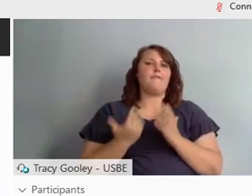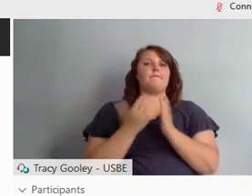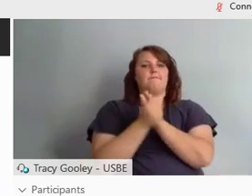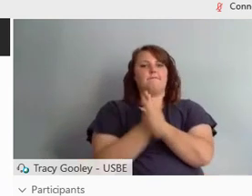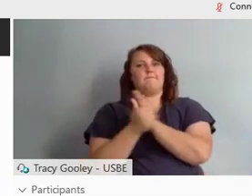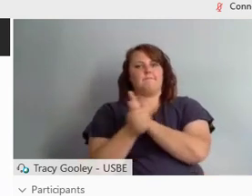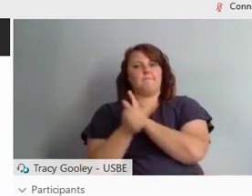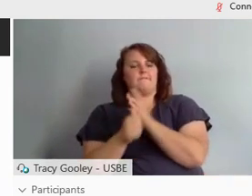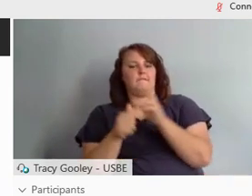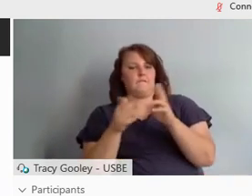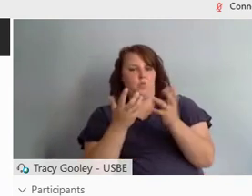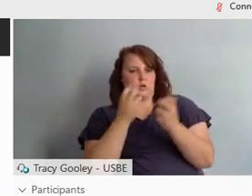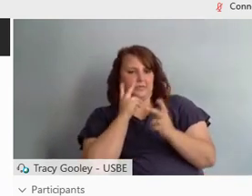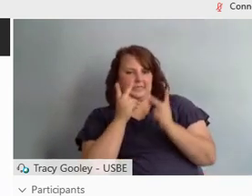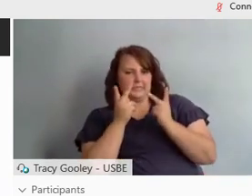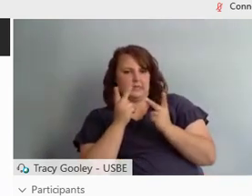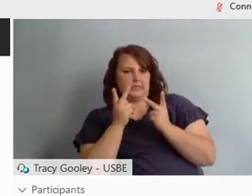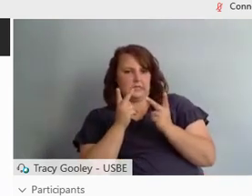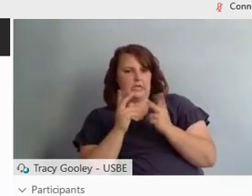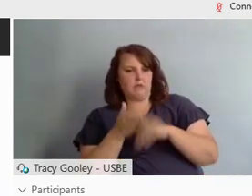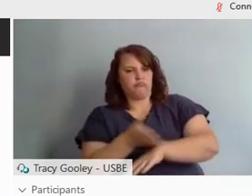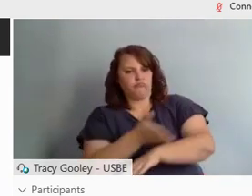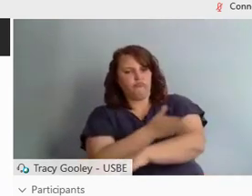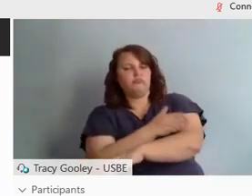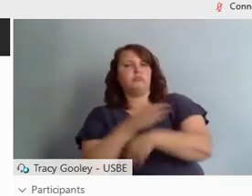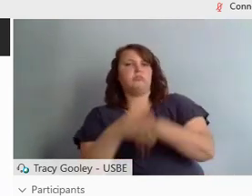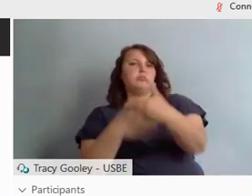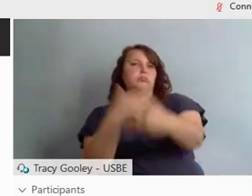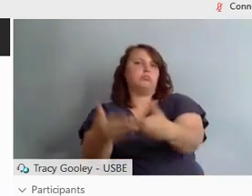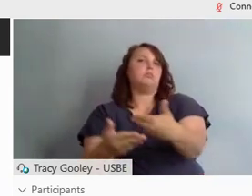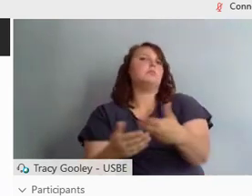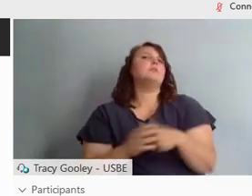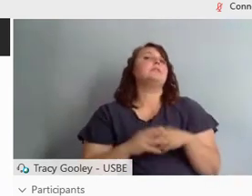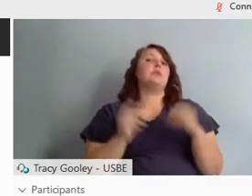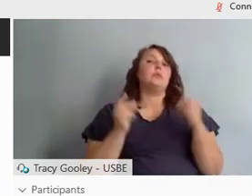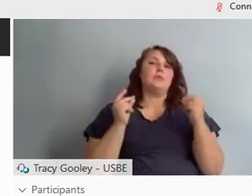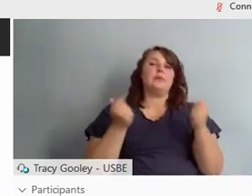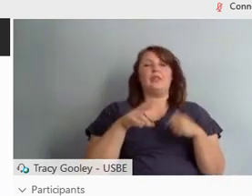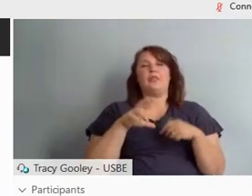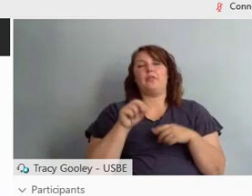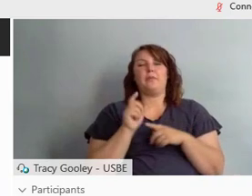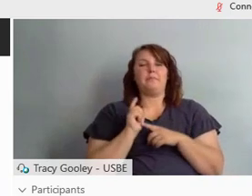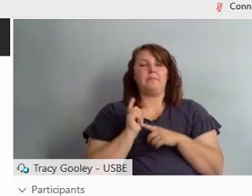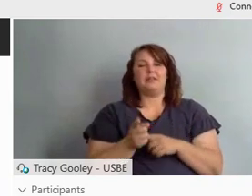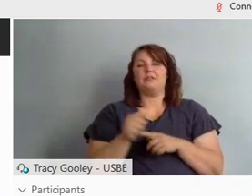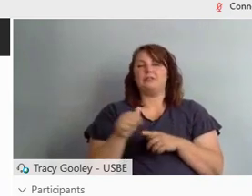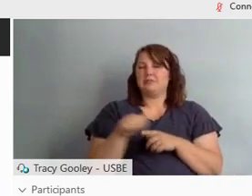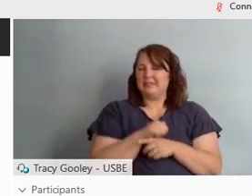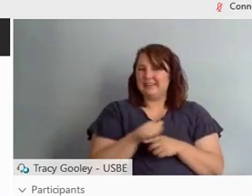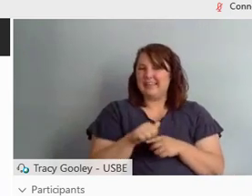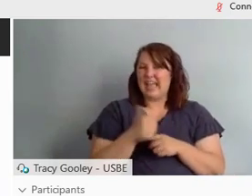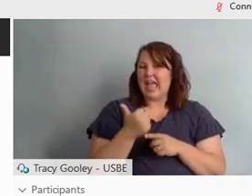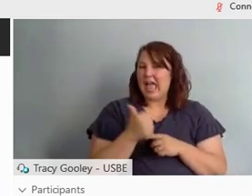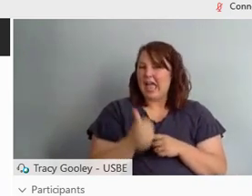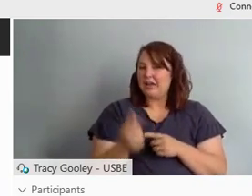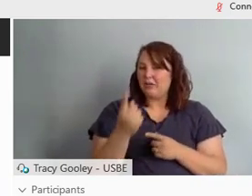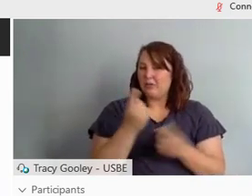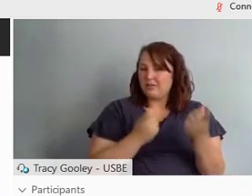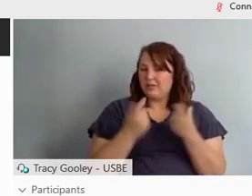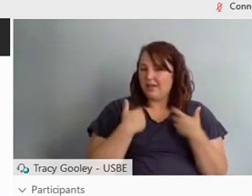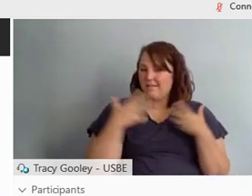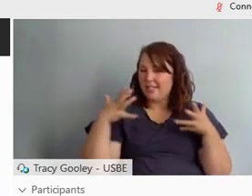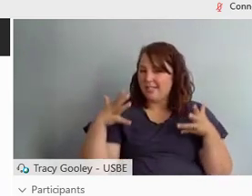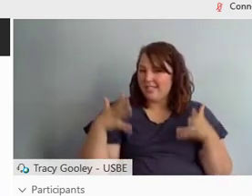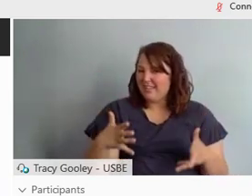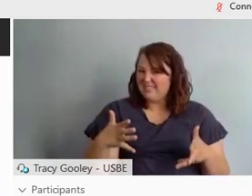kind of growth are our kiddos making? So in a quick 30-minute training, any lingering questions other